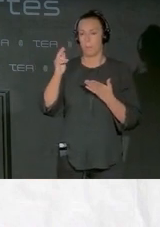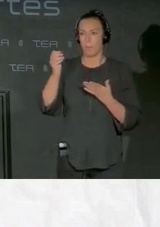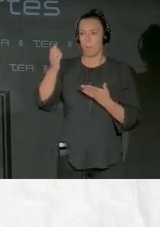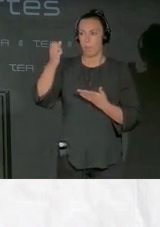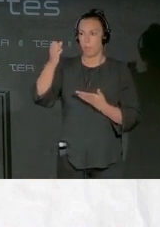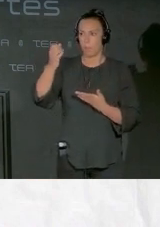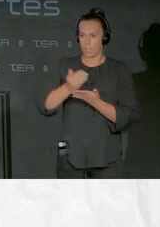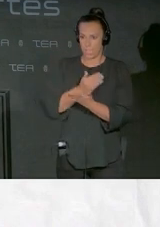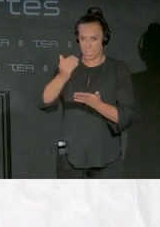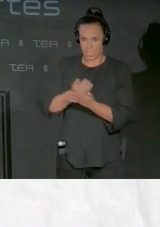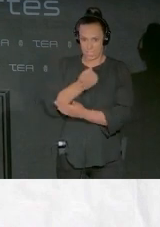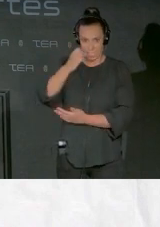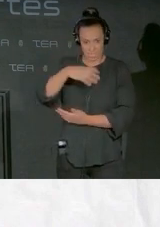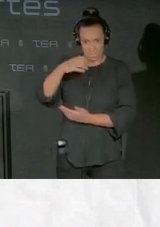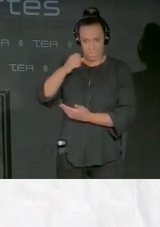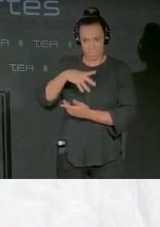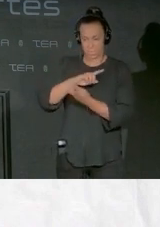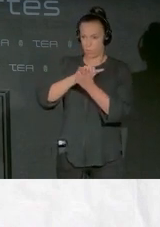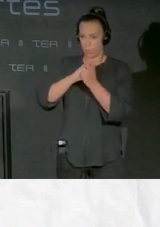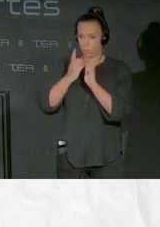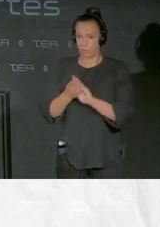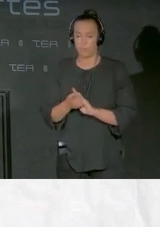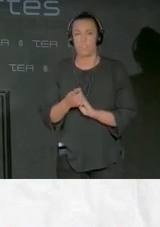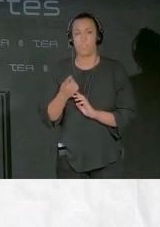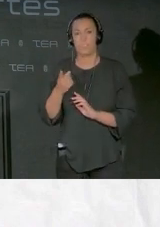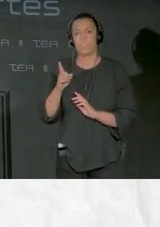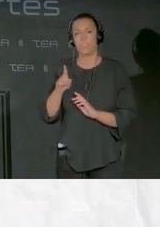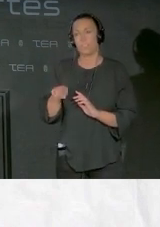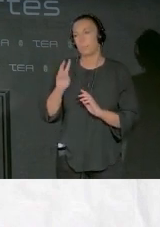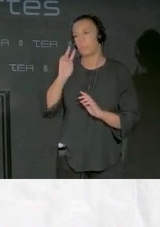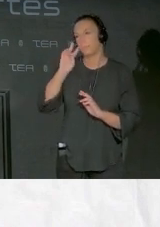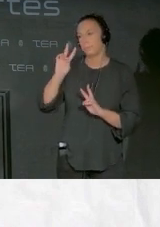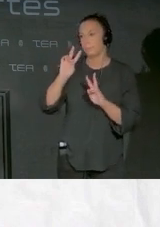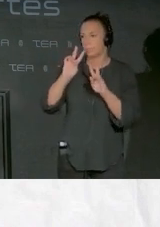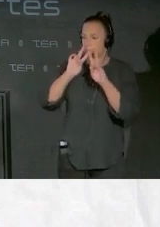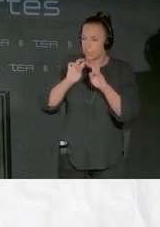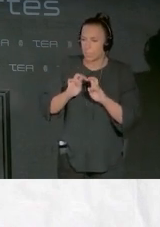and other types of revenues that really strengthen this sort of